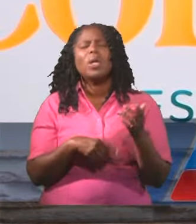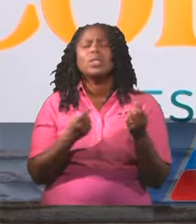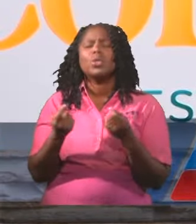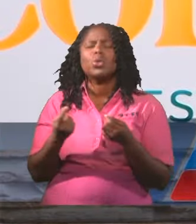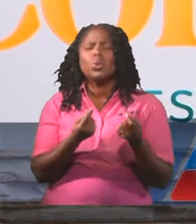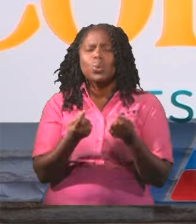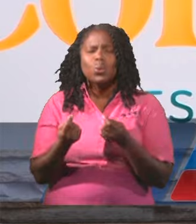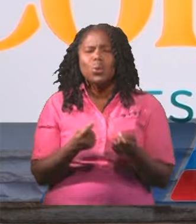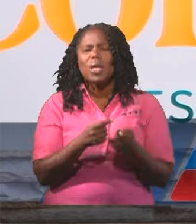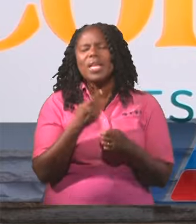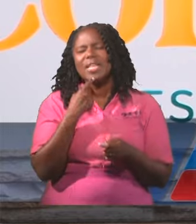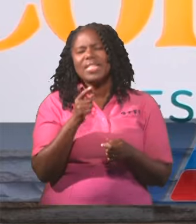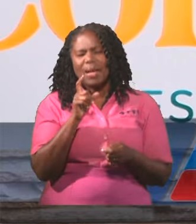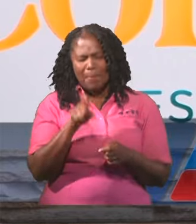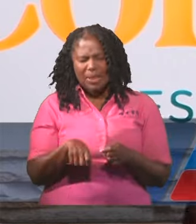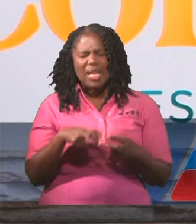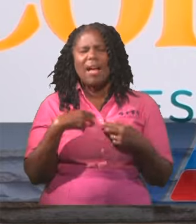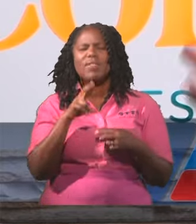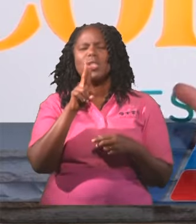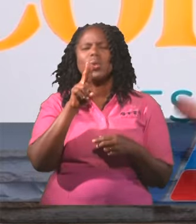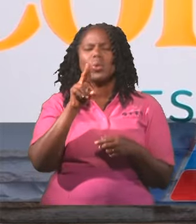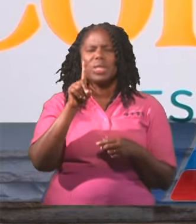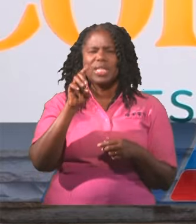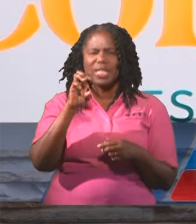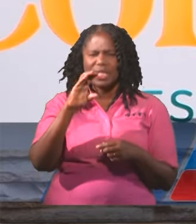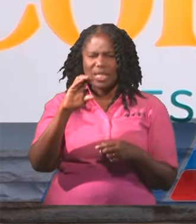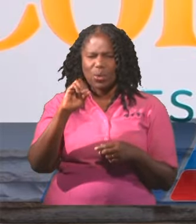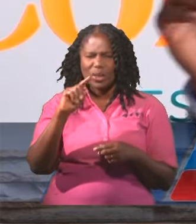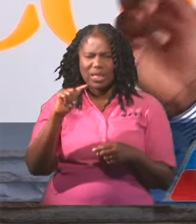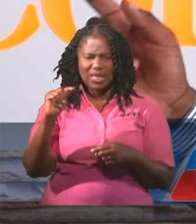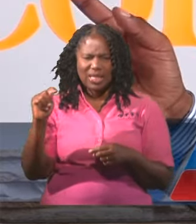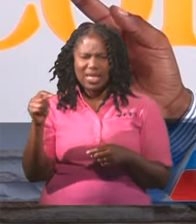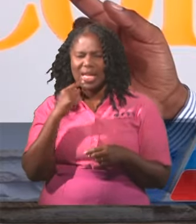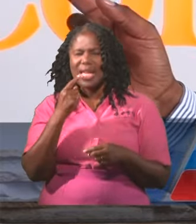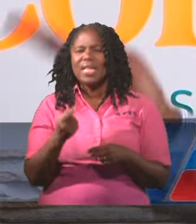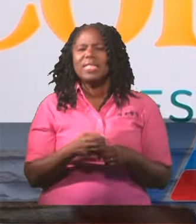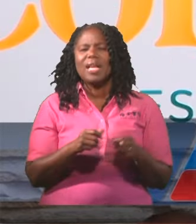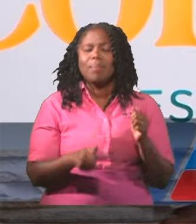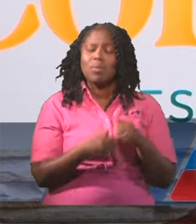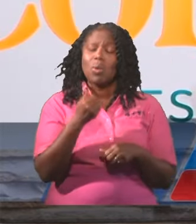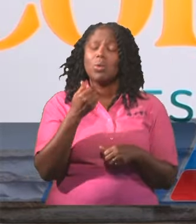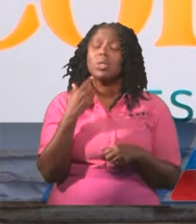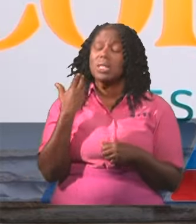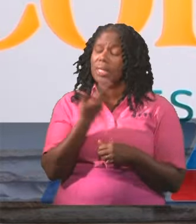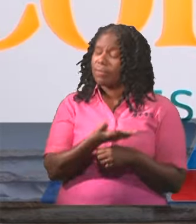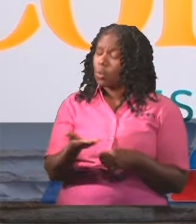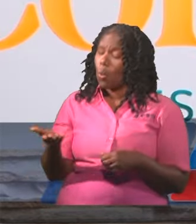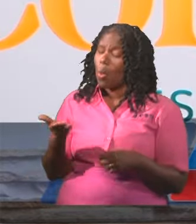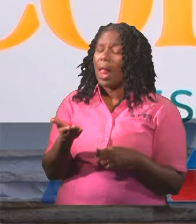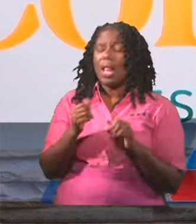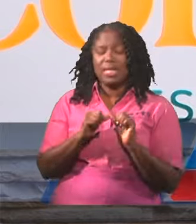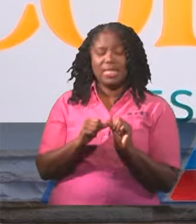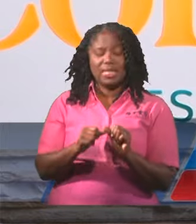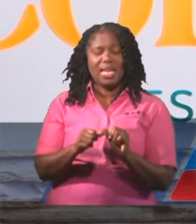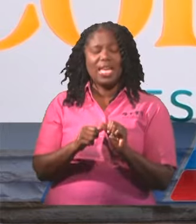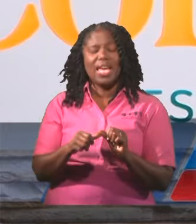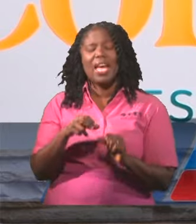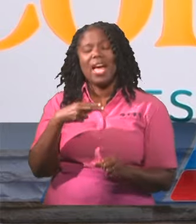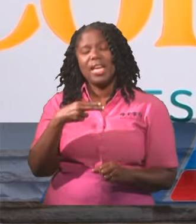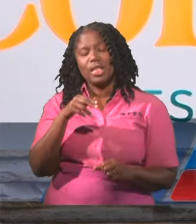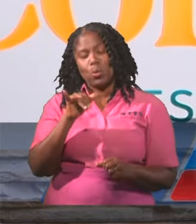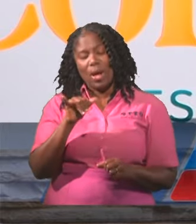and operate the Manta Lodge Hotel and Dive Center. Most of you might stay at Hyatt and not realize that it is